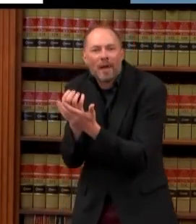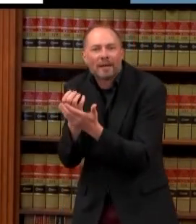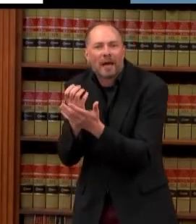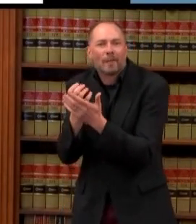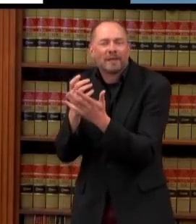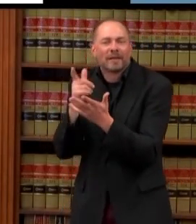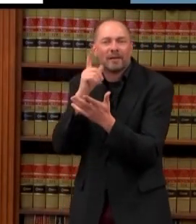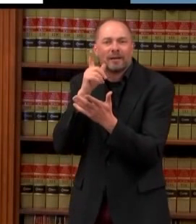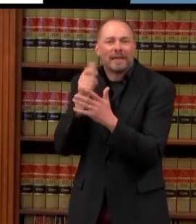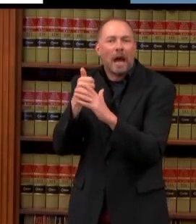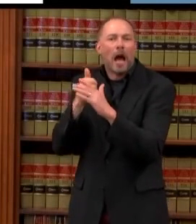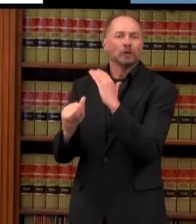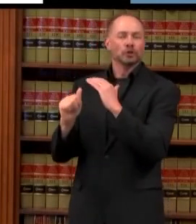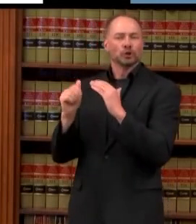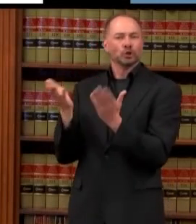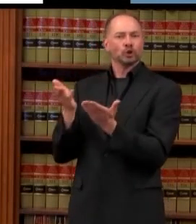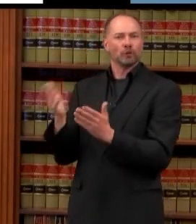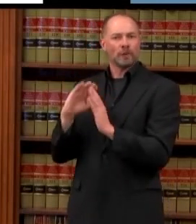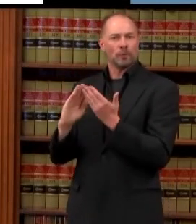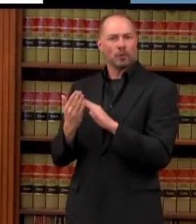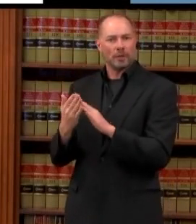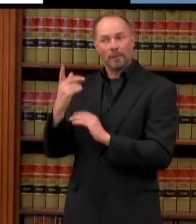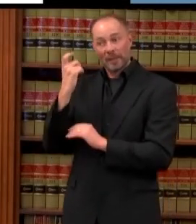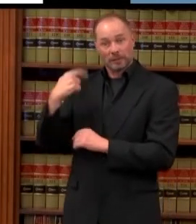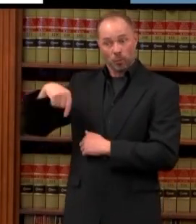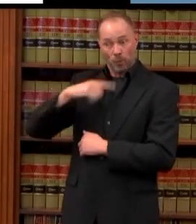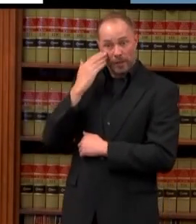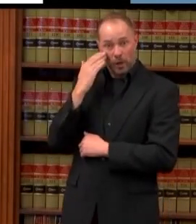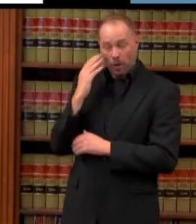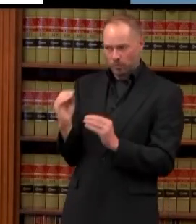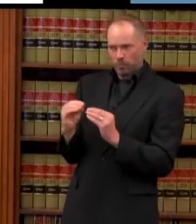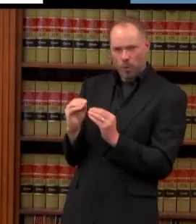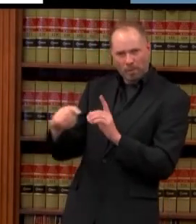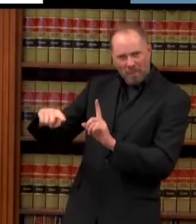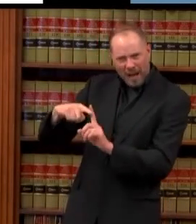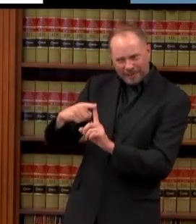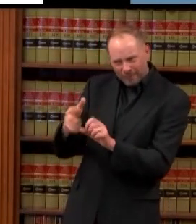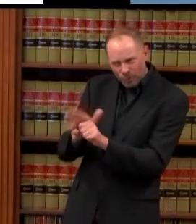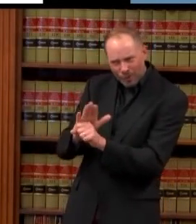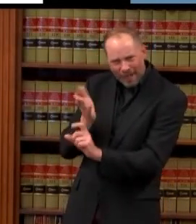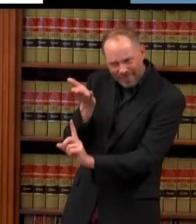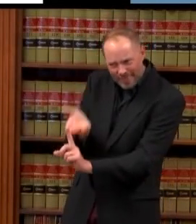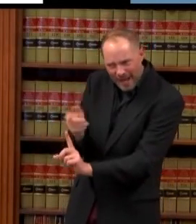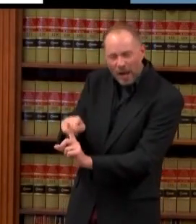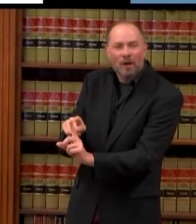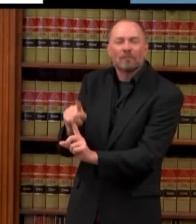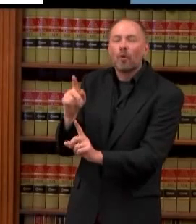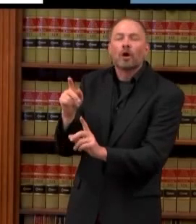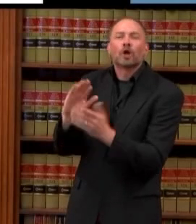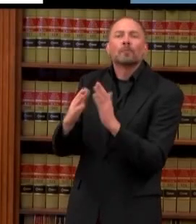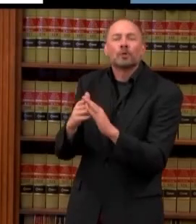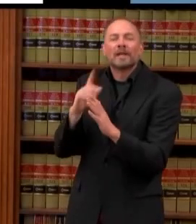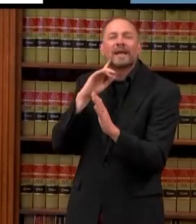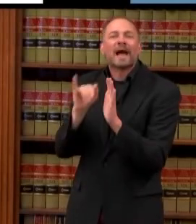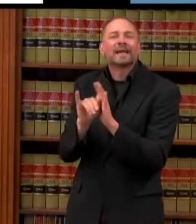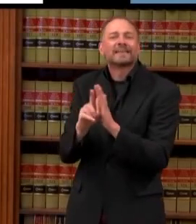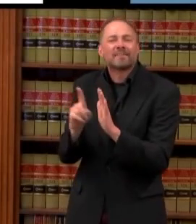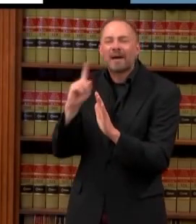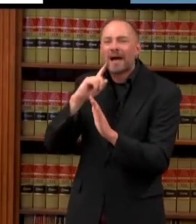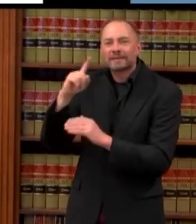communities, because we know that there is a higher prevalence of positive cases in those that identify as Black or those that identify